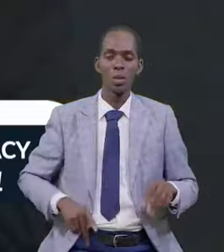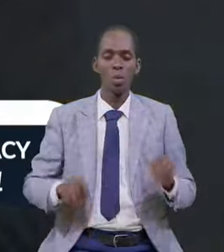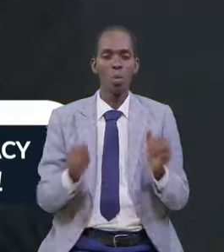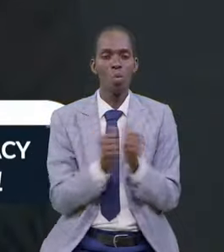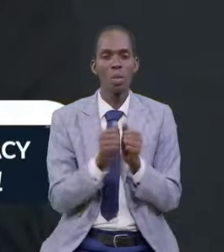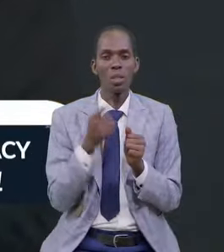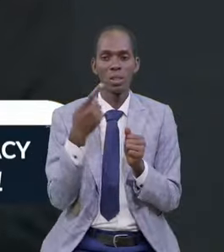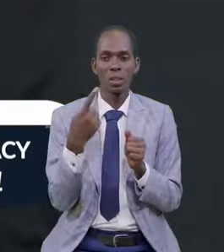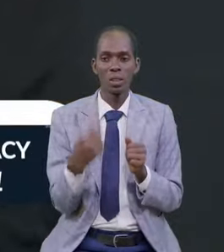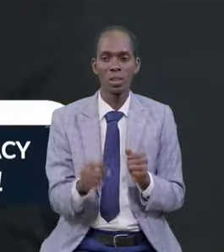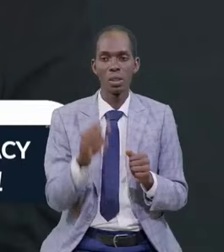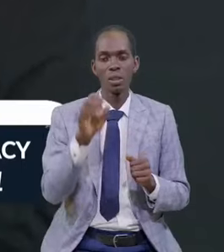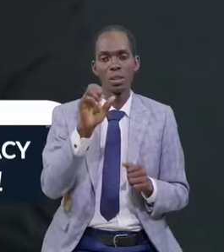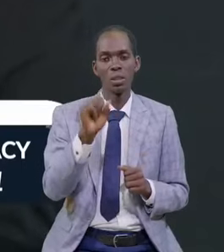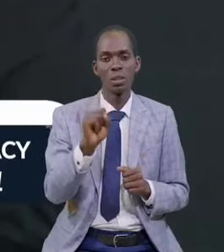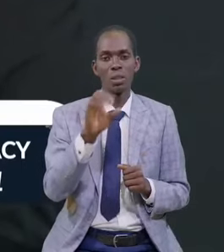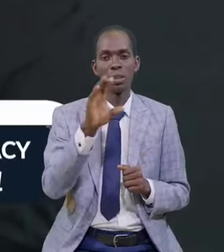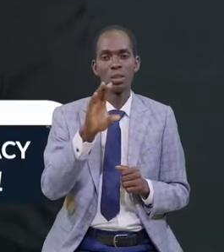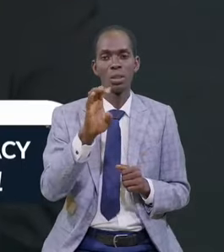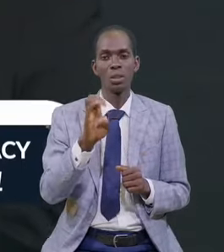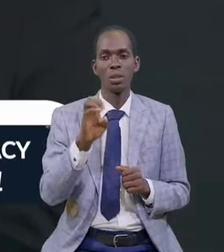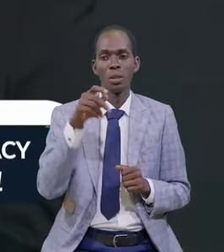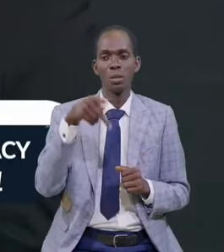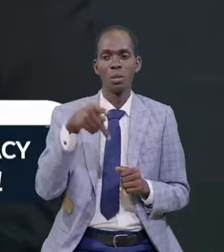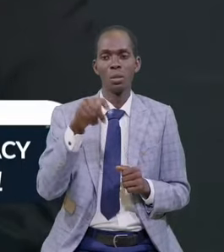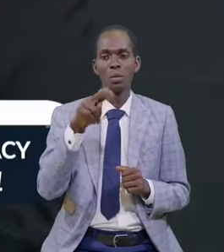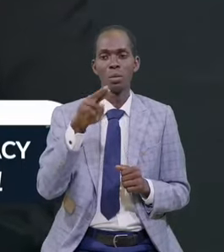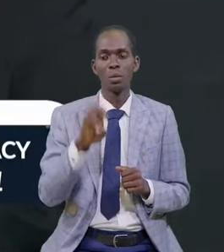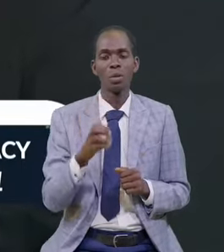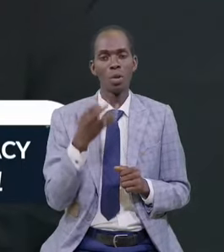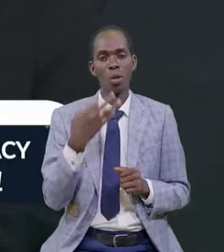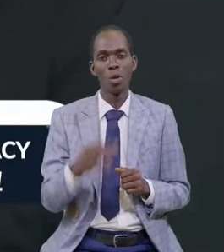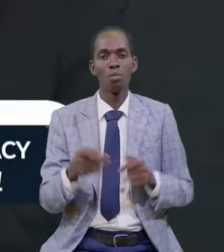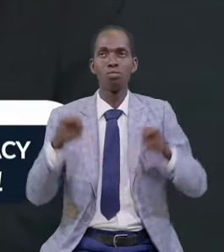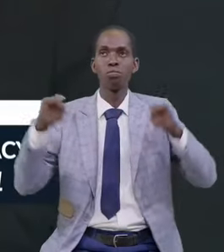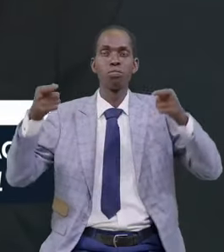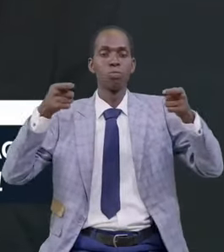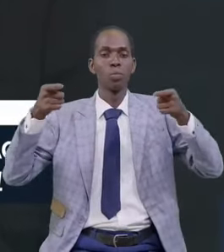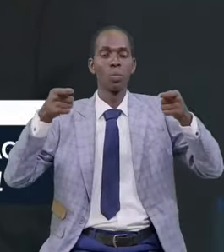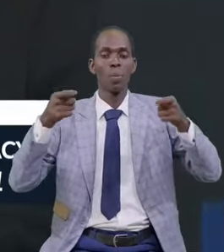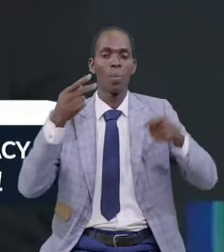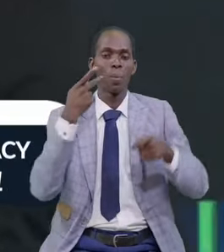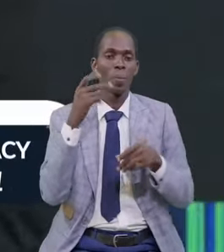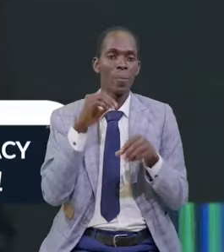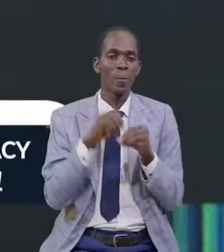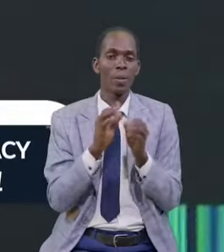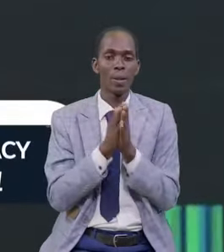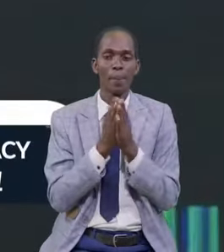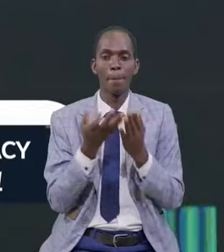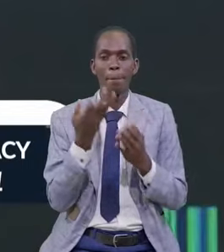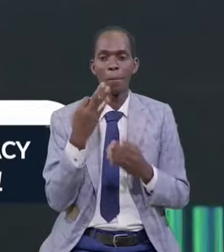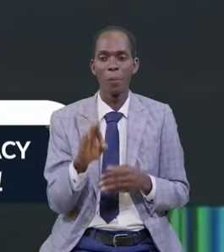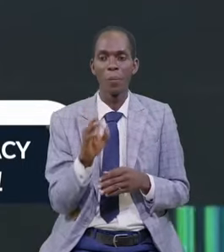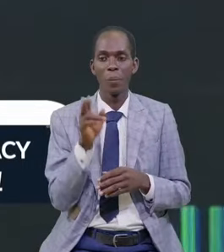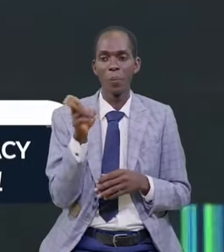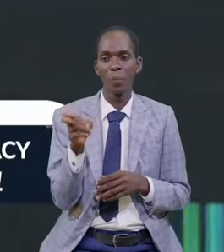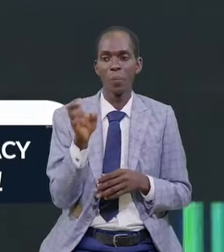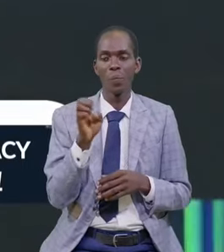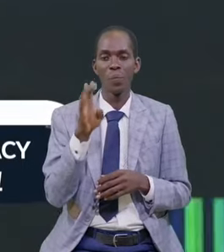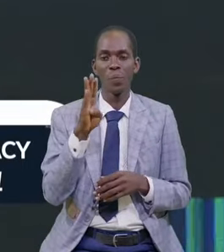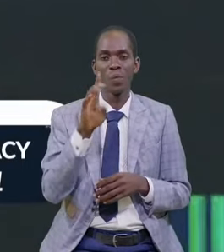king of the sepor of Supremacy Hebrews chapter 1 we're looking at verse